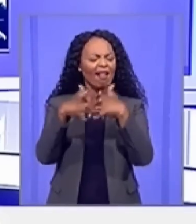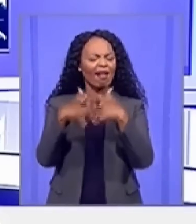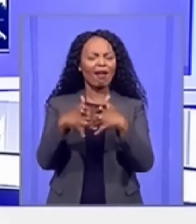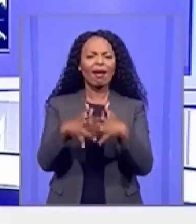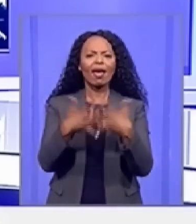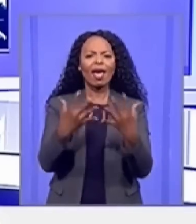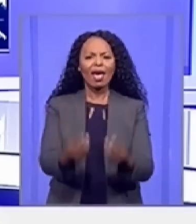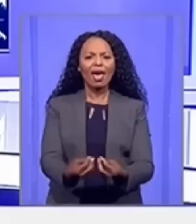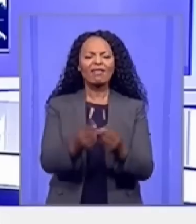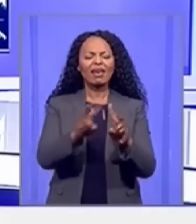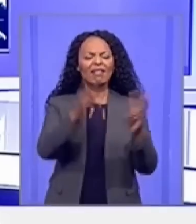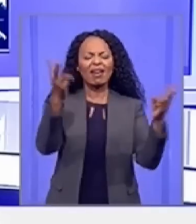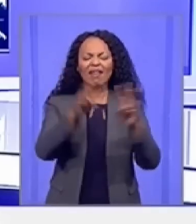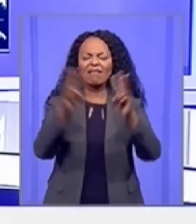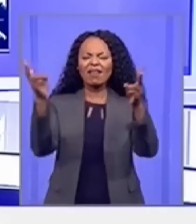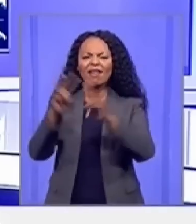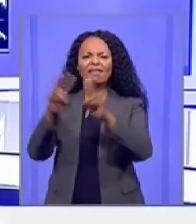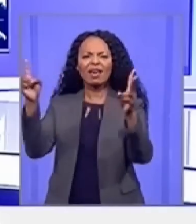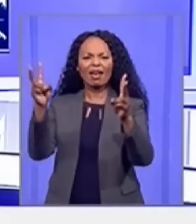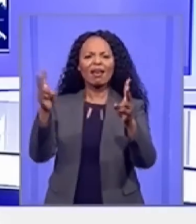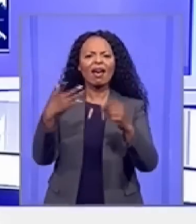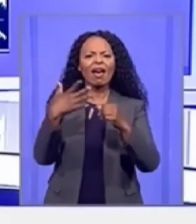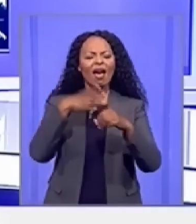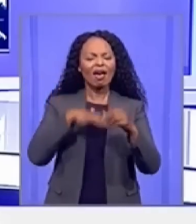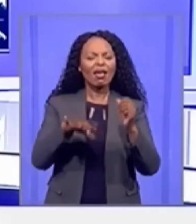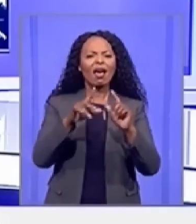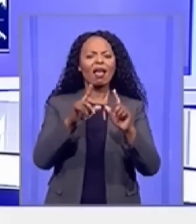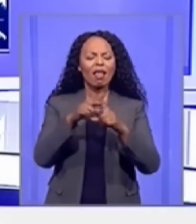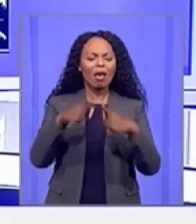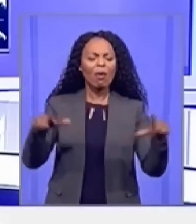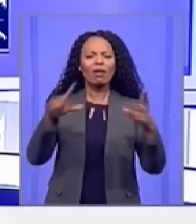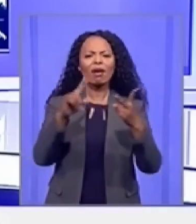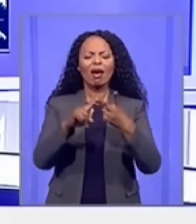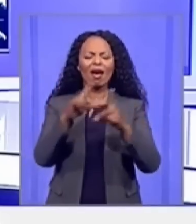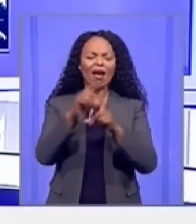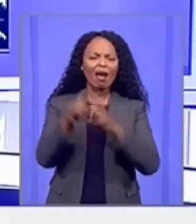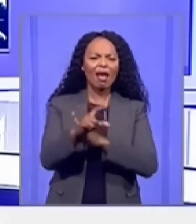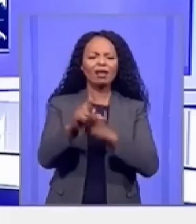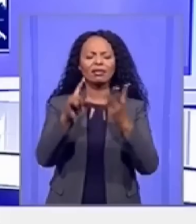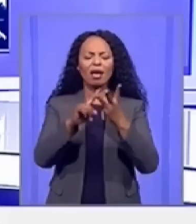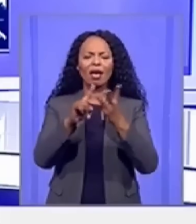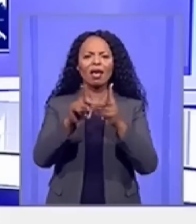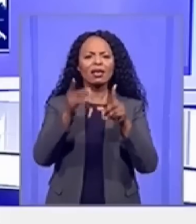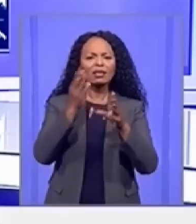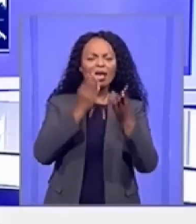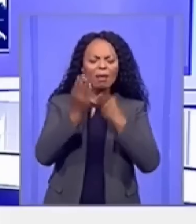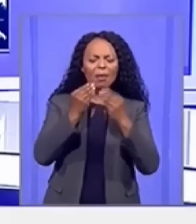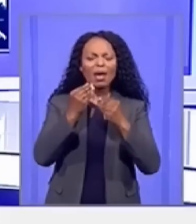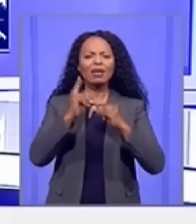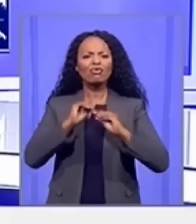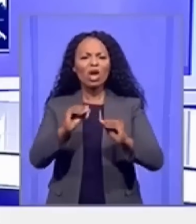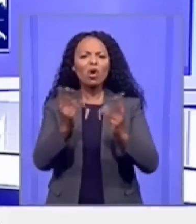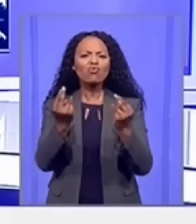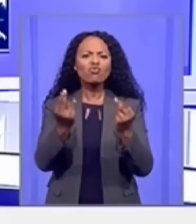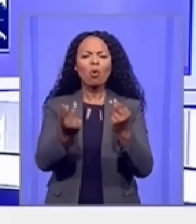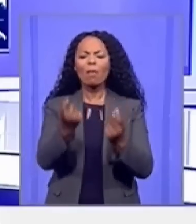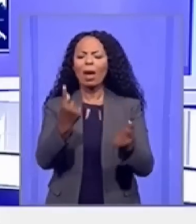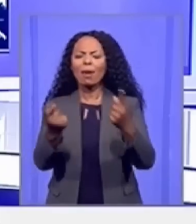le ditjhaba le merabe e meng. Ho na le thuto tse ntjha le tsebo le diphuputso